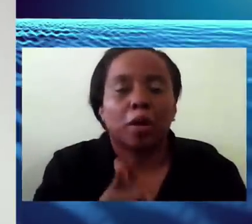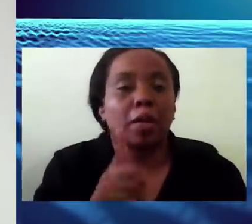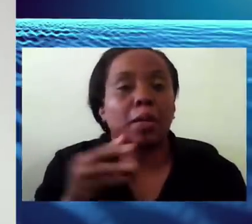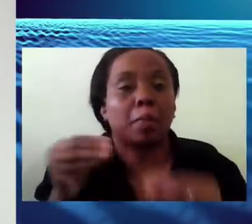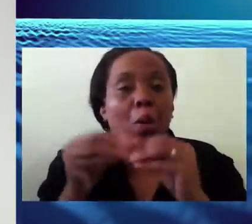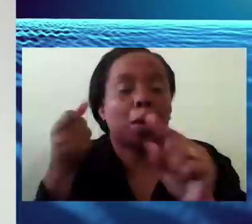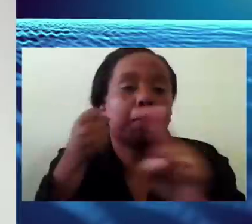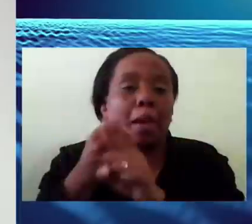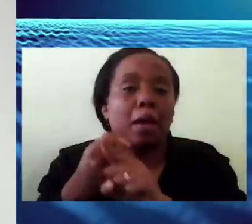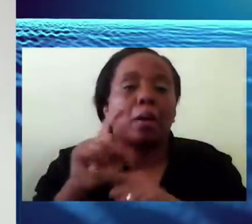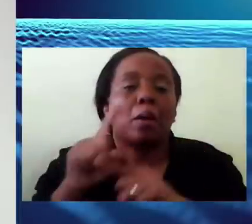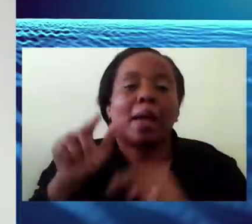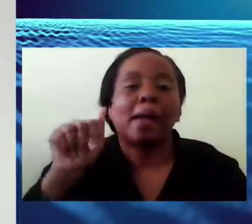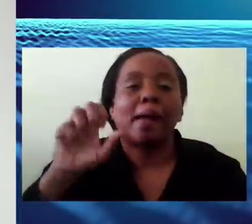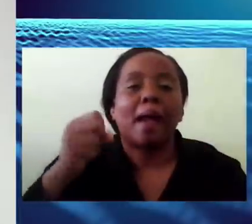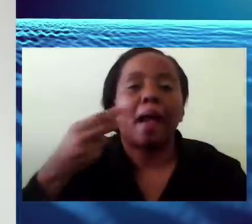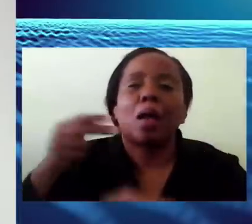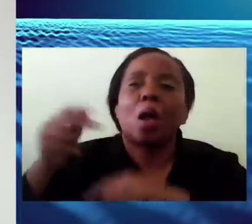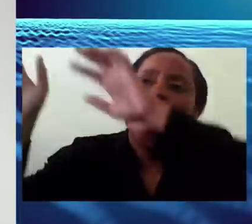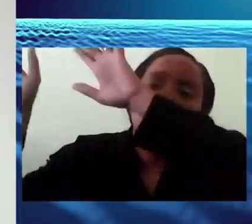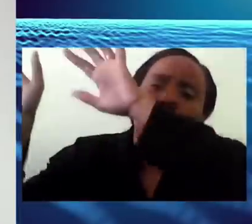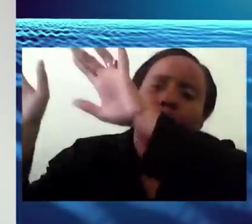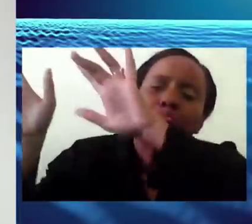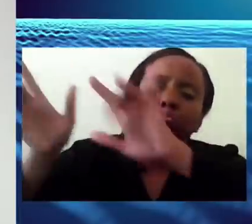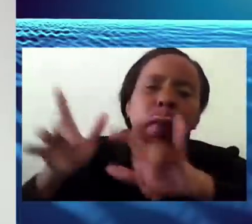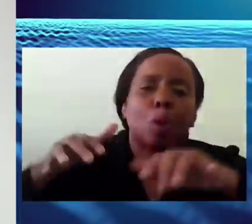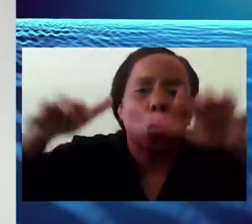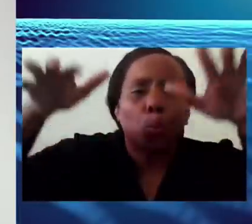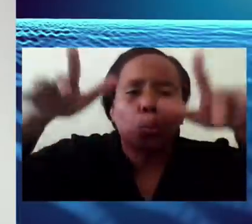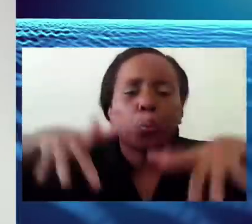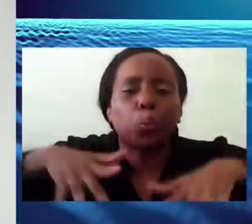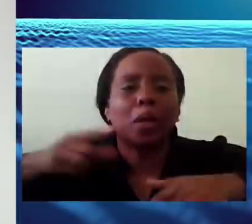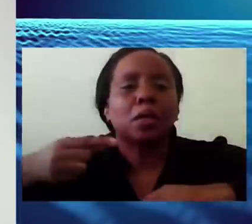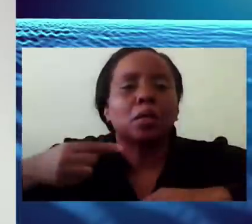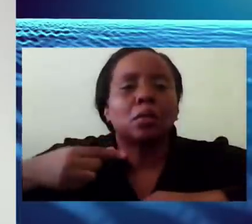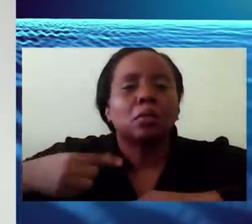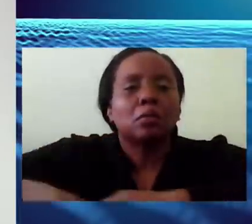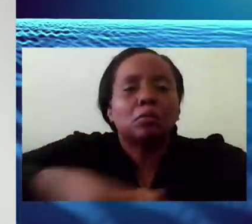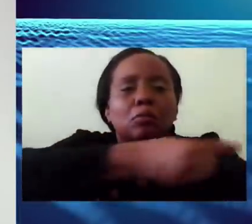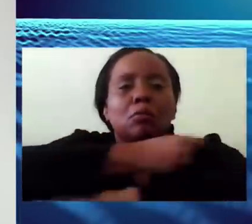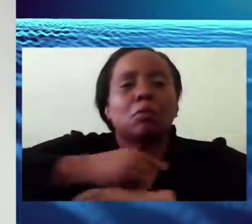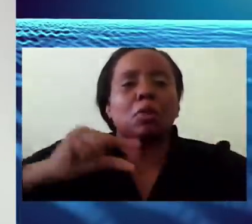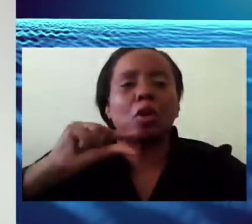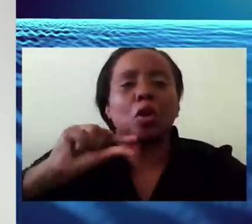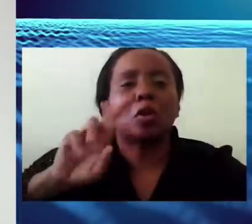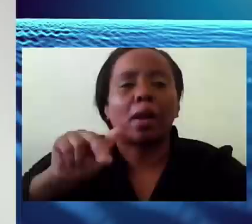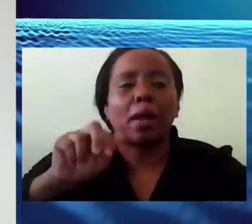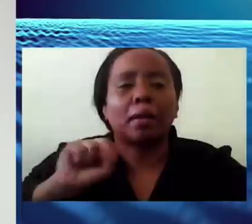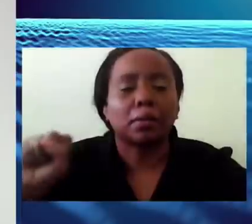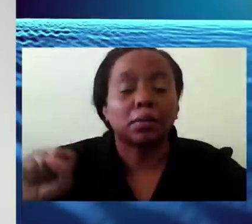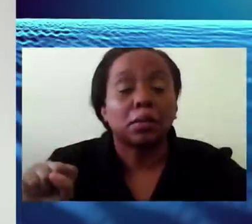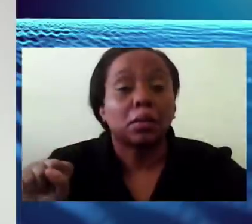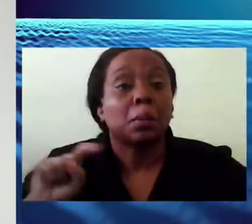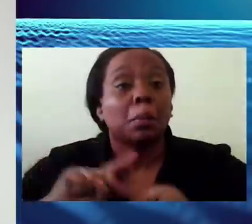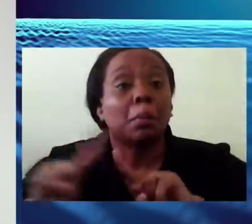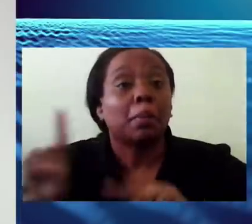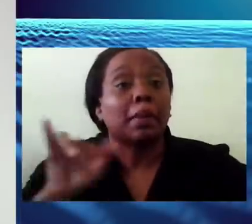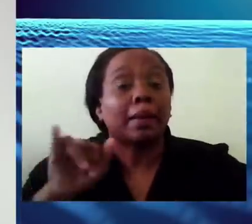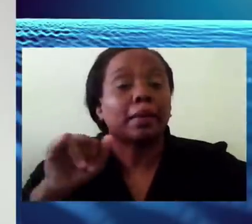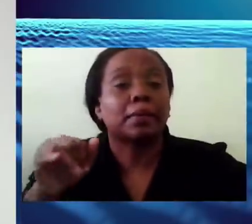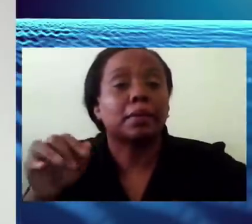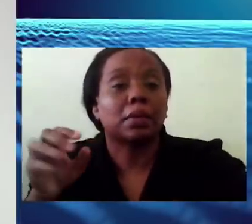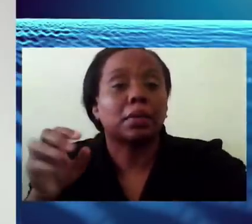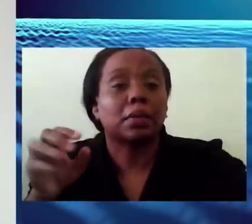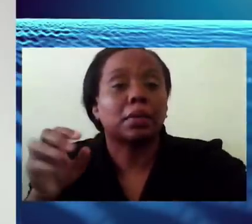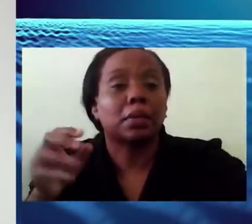pastures, especially sheep. Sheep are what we call close grazers. They graze the grass very close to the